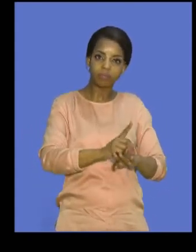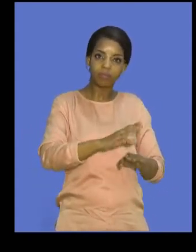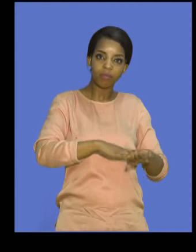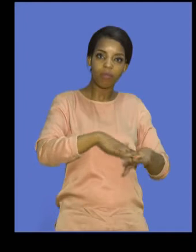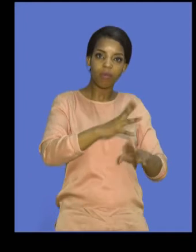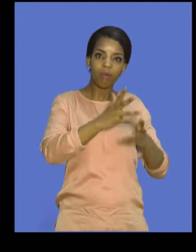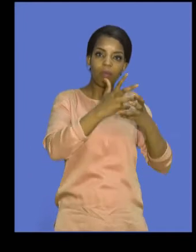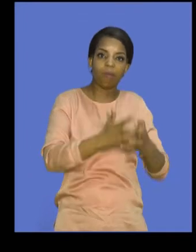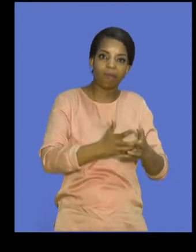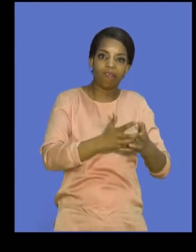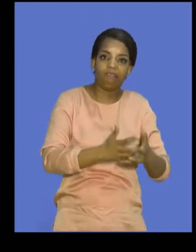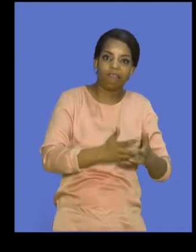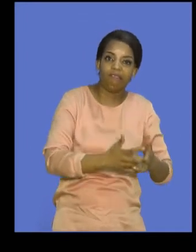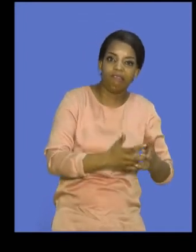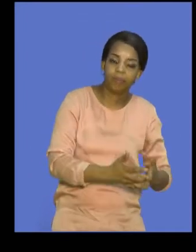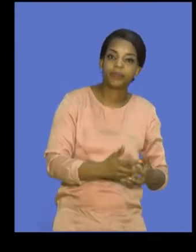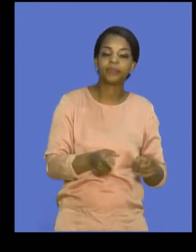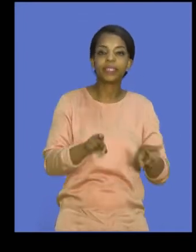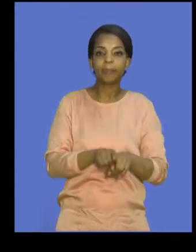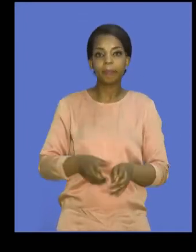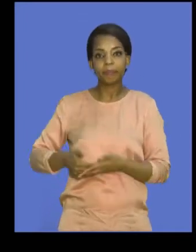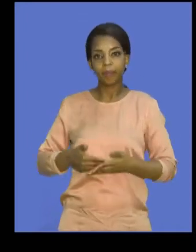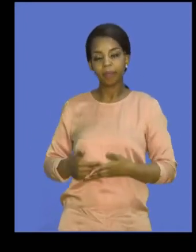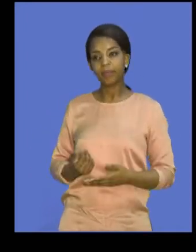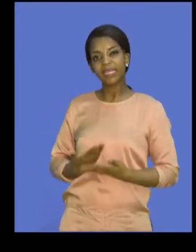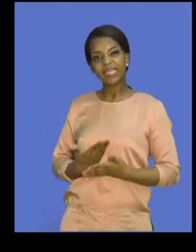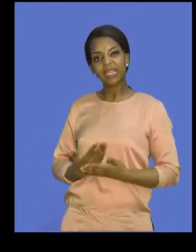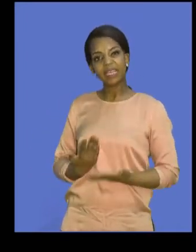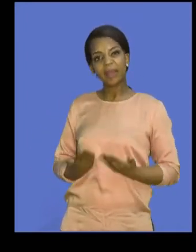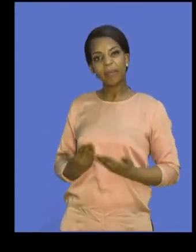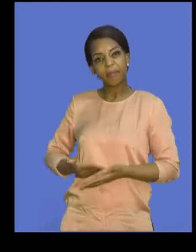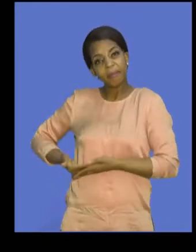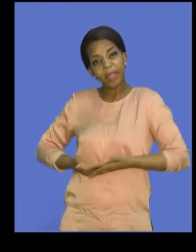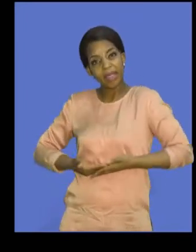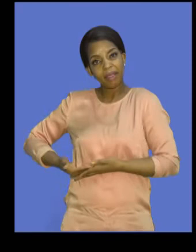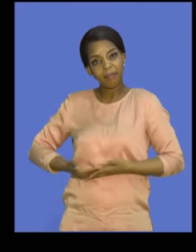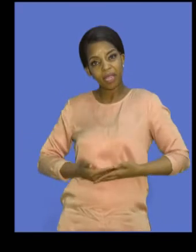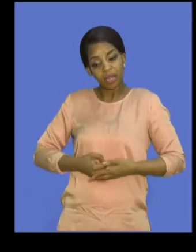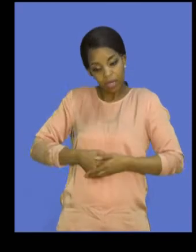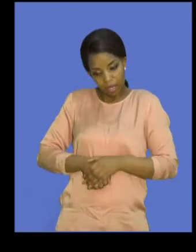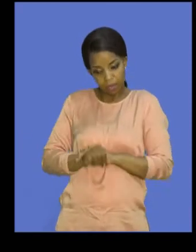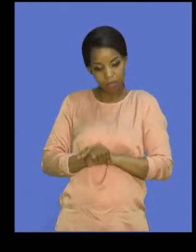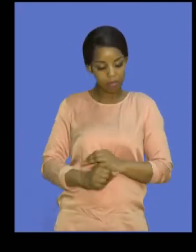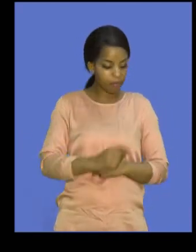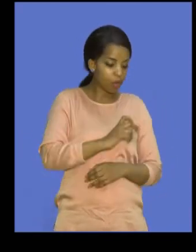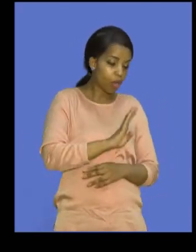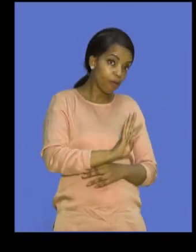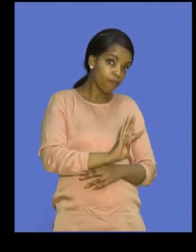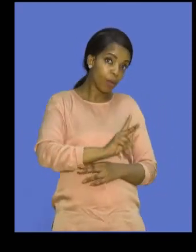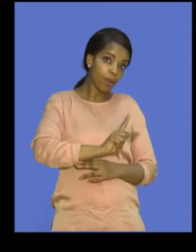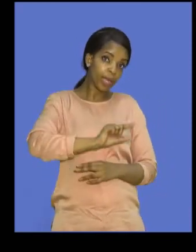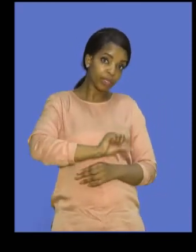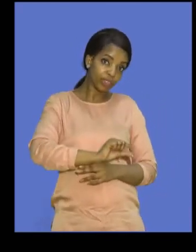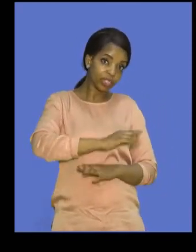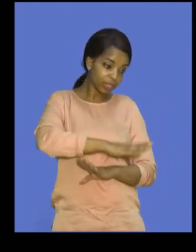4 kgs, which will grow gradually until it gets to roughly there maybe 15 kgs when they